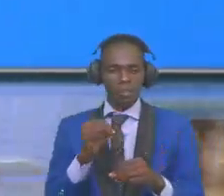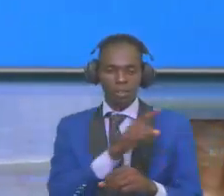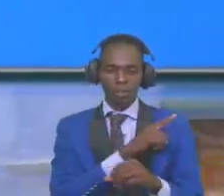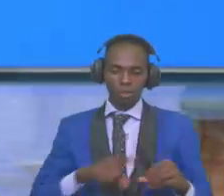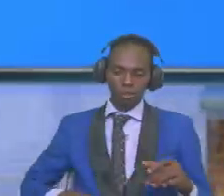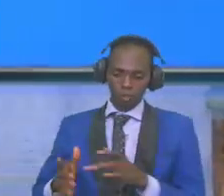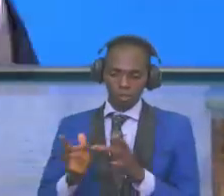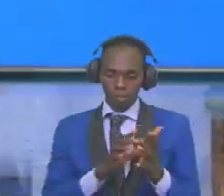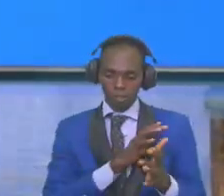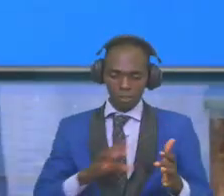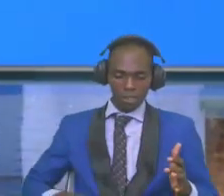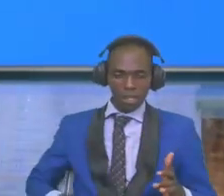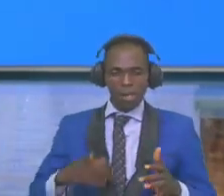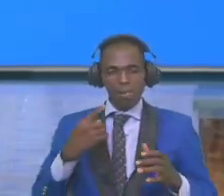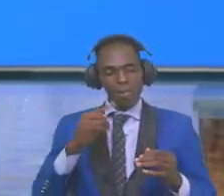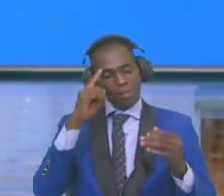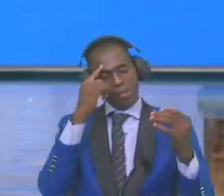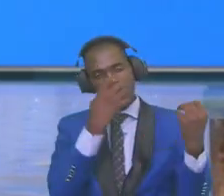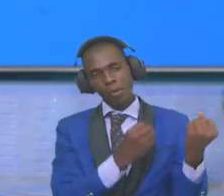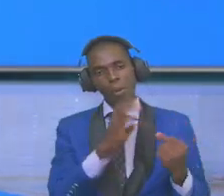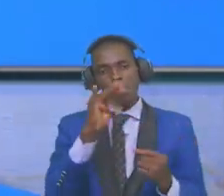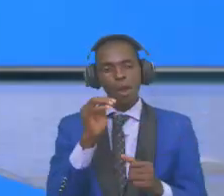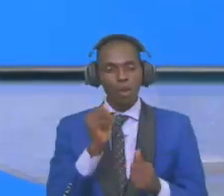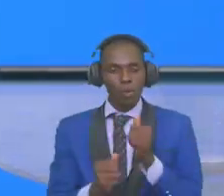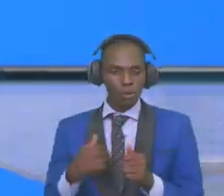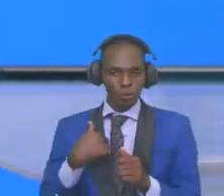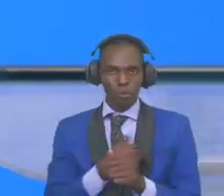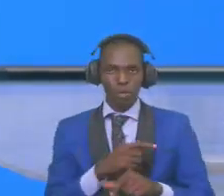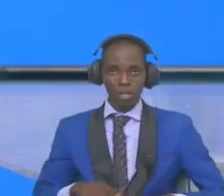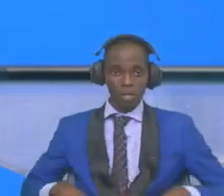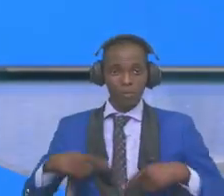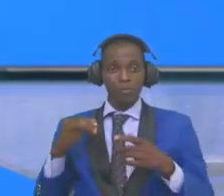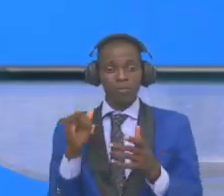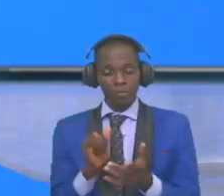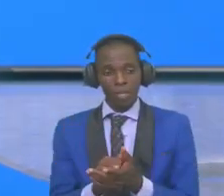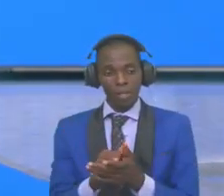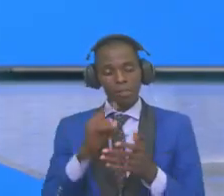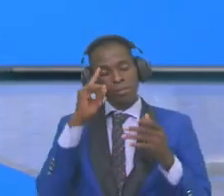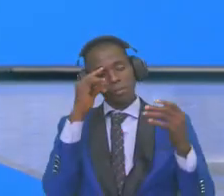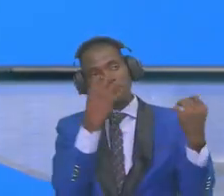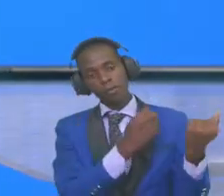Christ. And the faith by which we live. That faith once delivered, not to